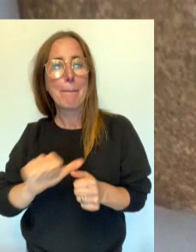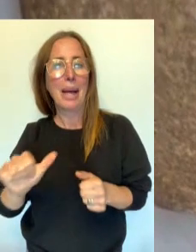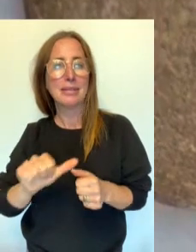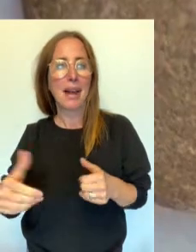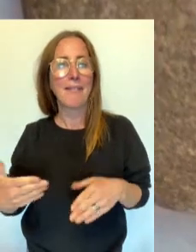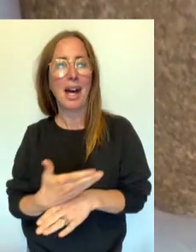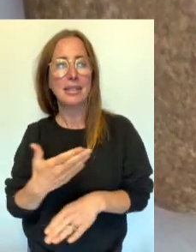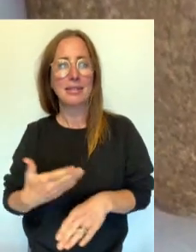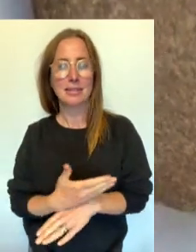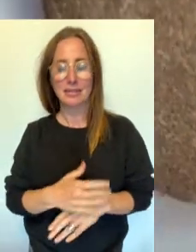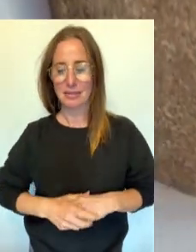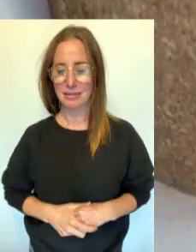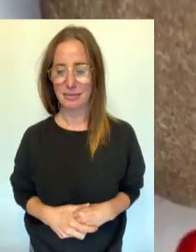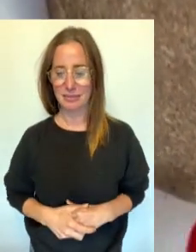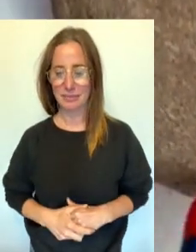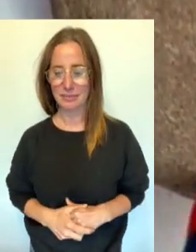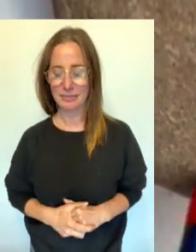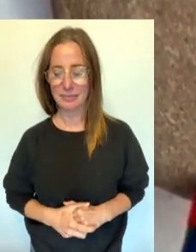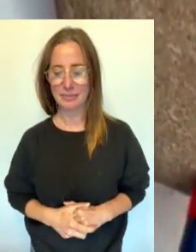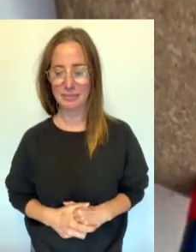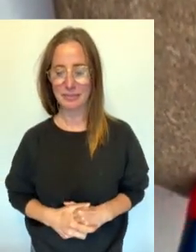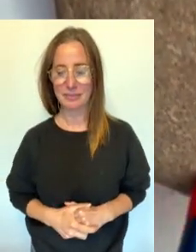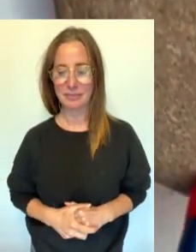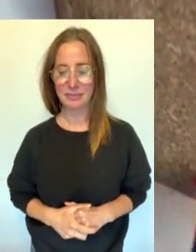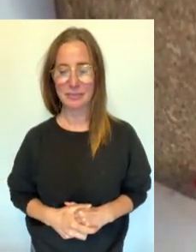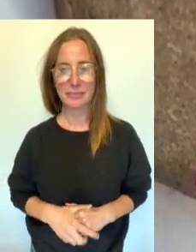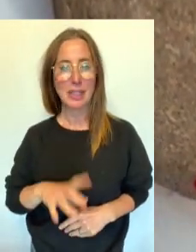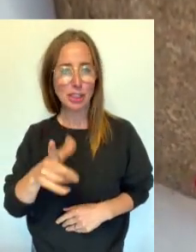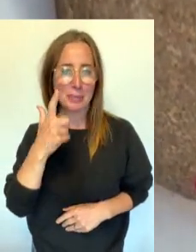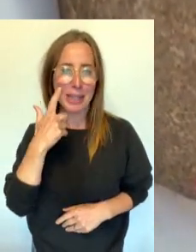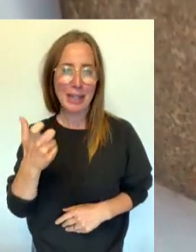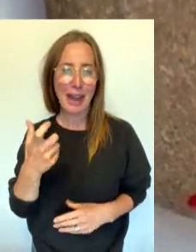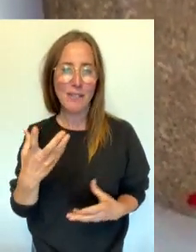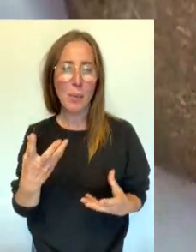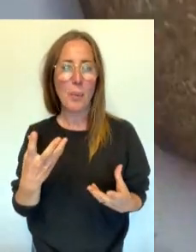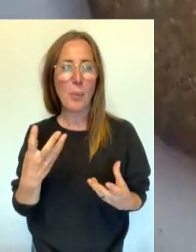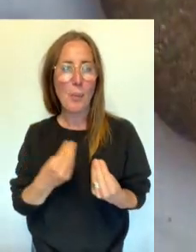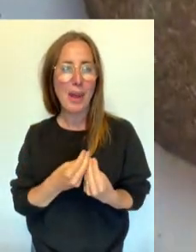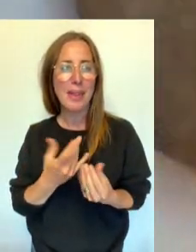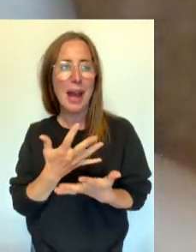Sometimes if you put too much paint on, it can drip a bit though, so I'm just trying to be a bit careful.